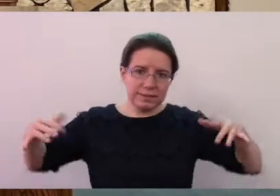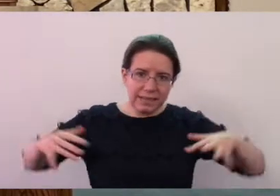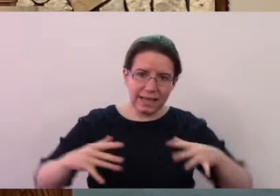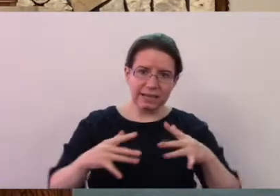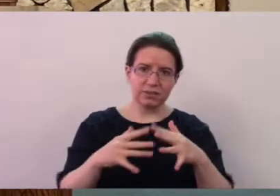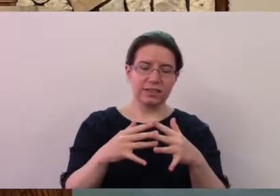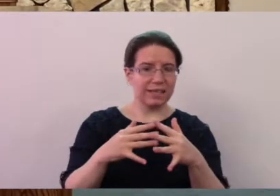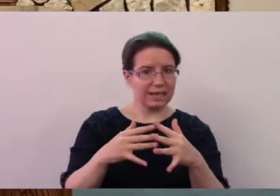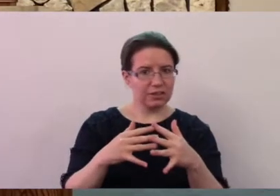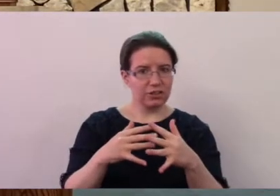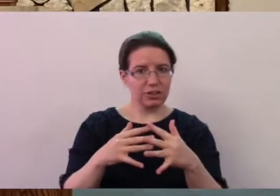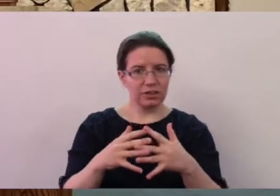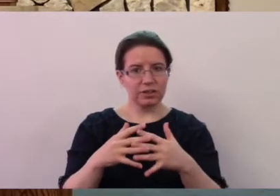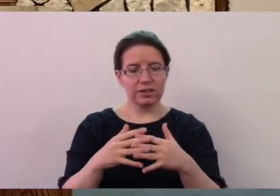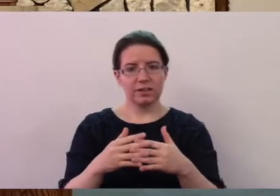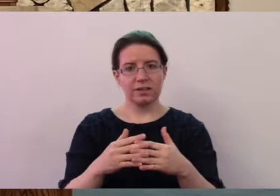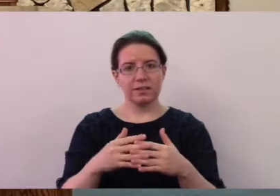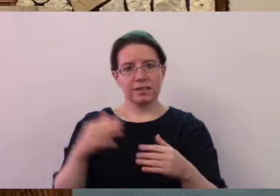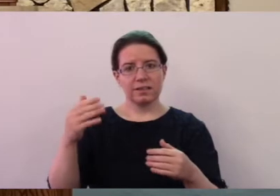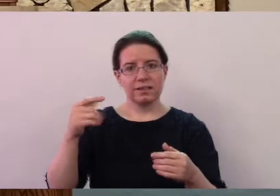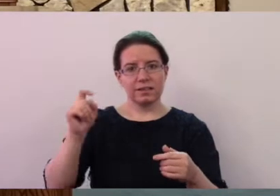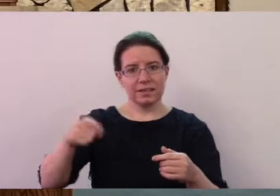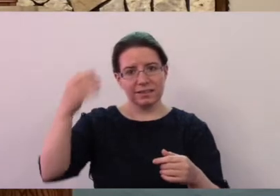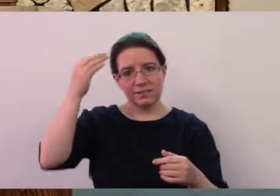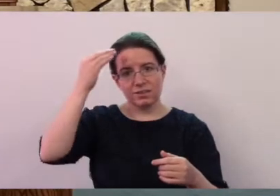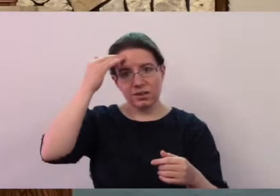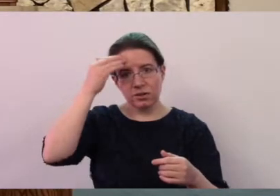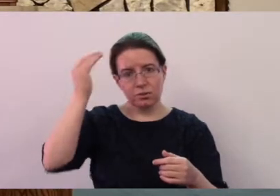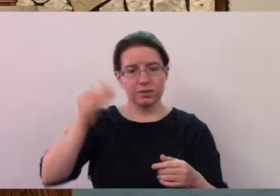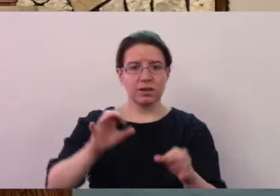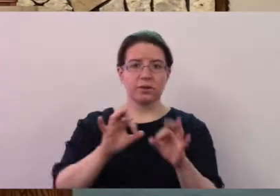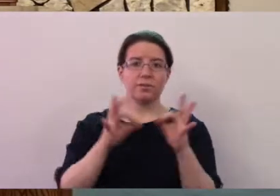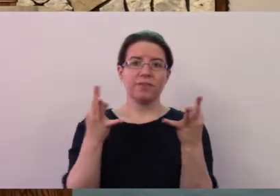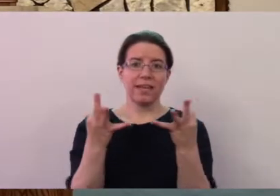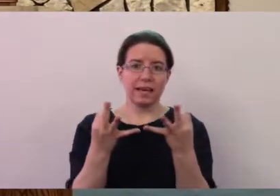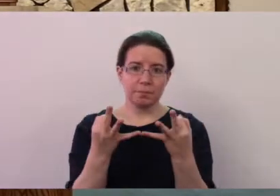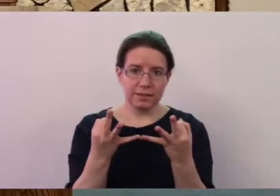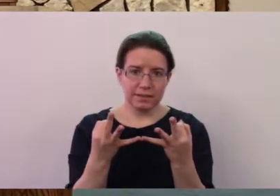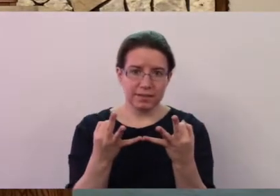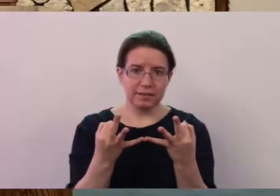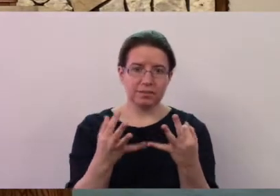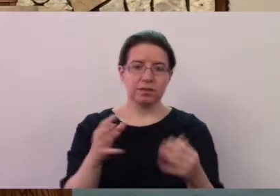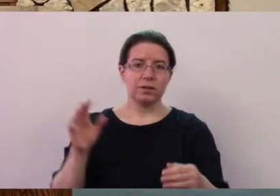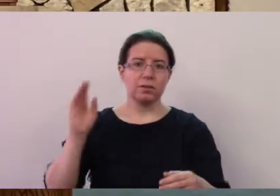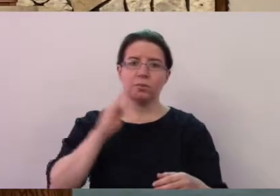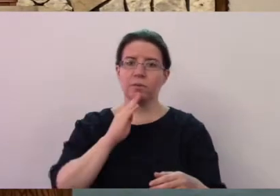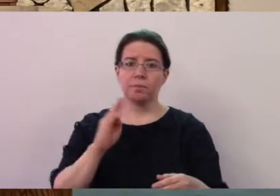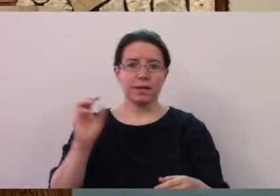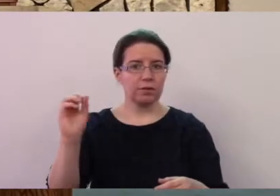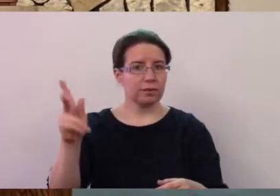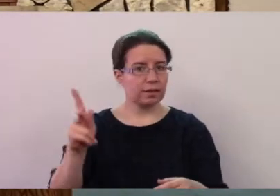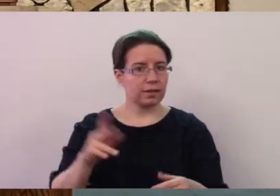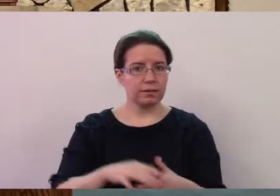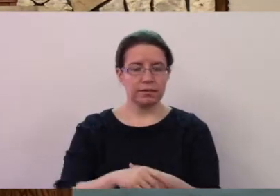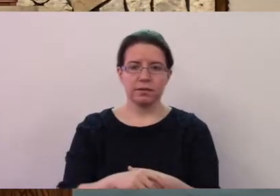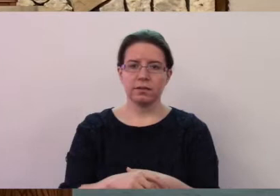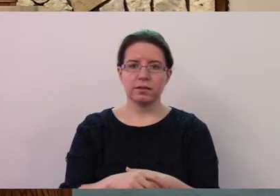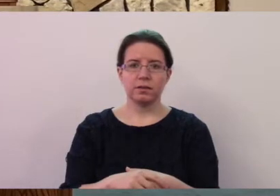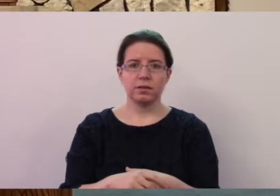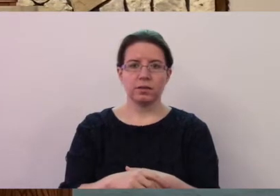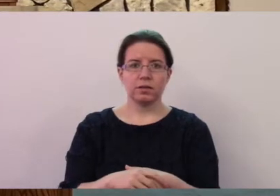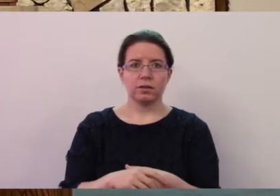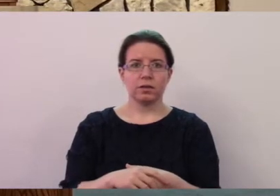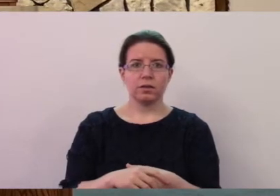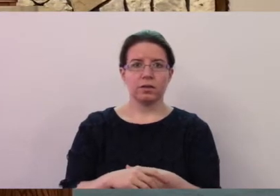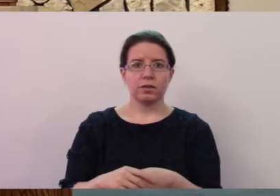our families are going to be all right. So the man with a solution just dropped over $100 million of